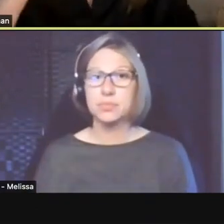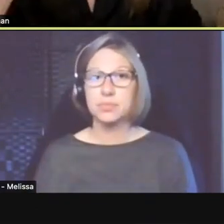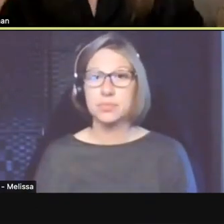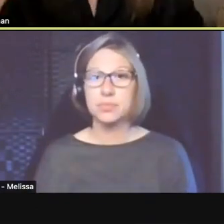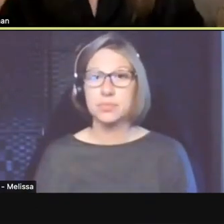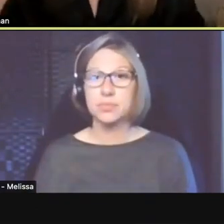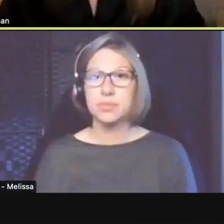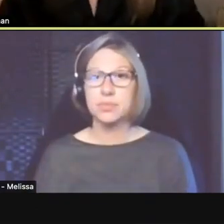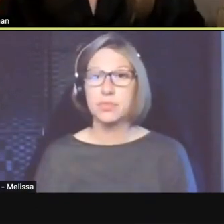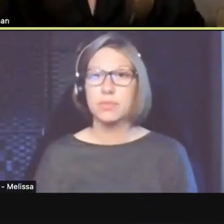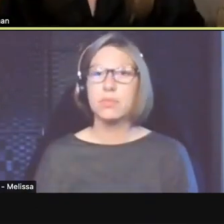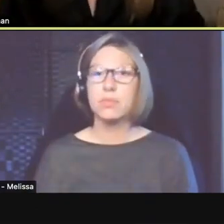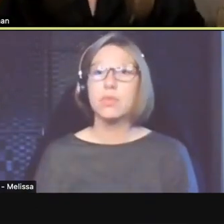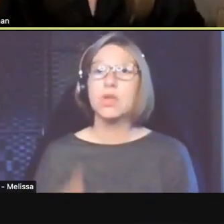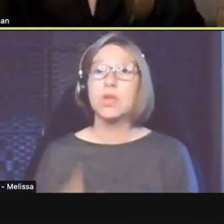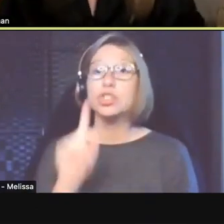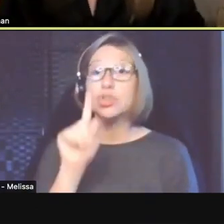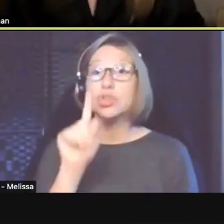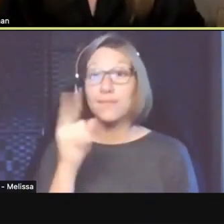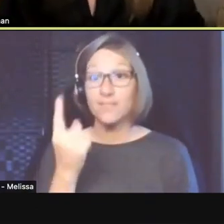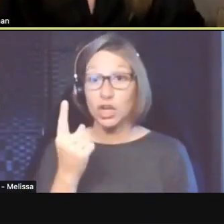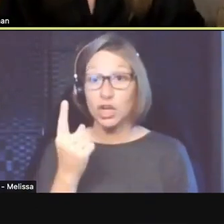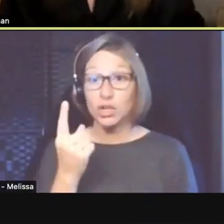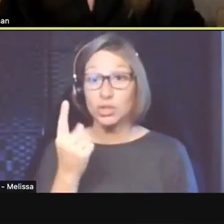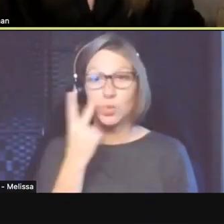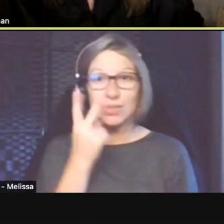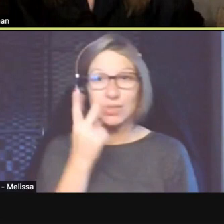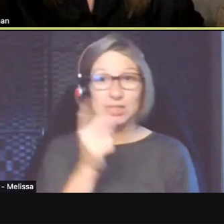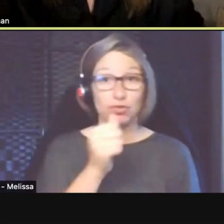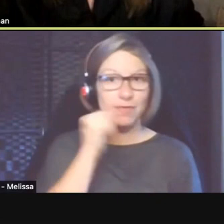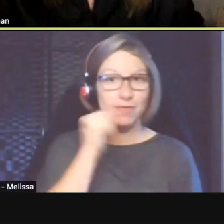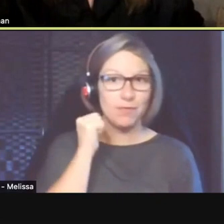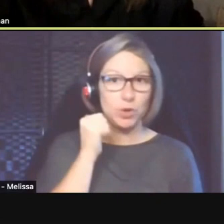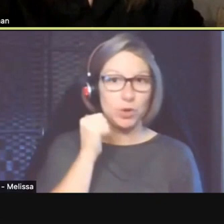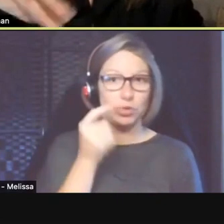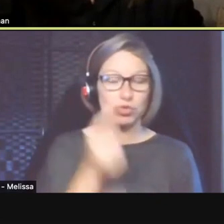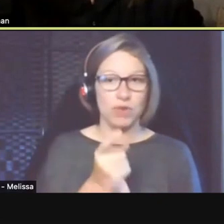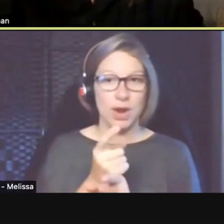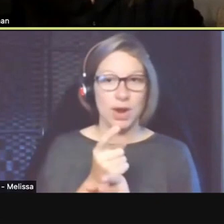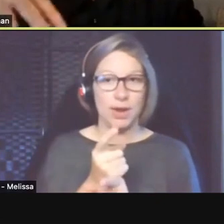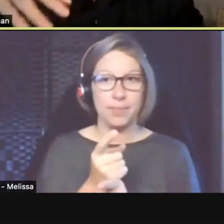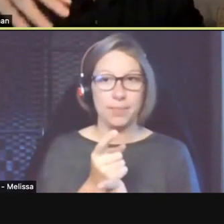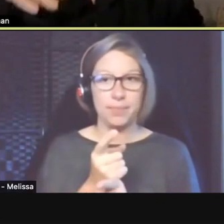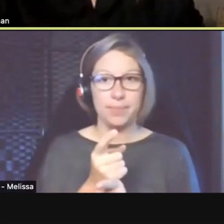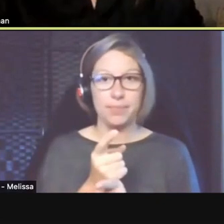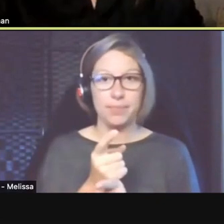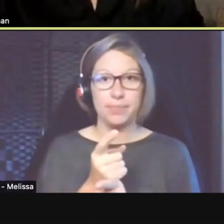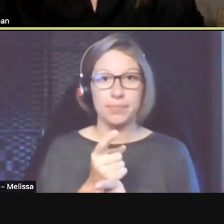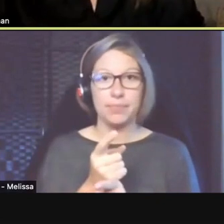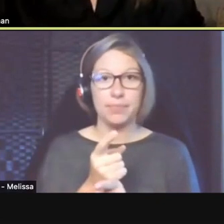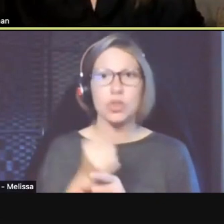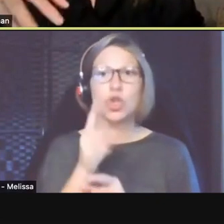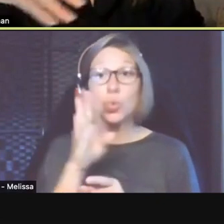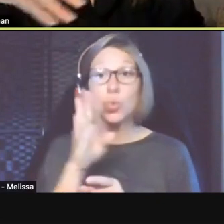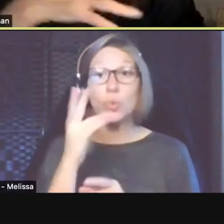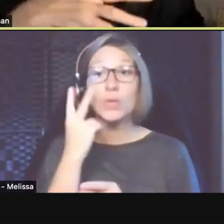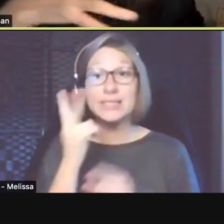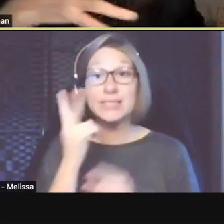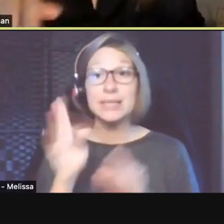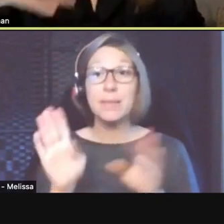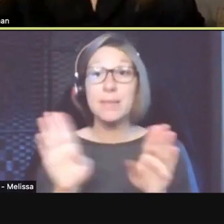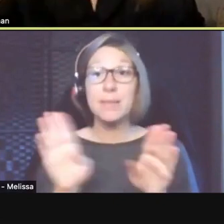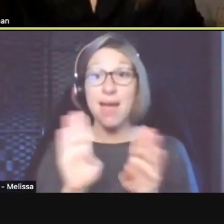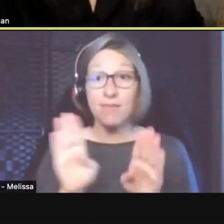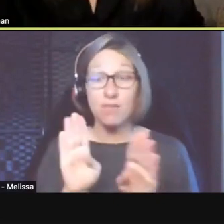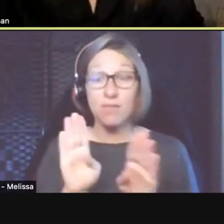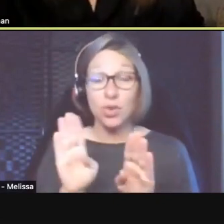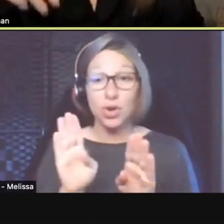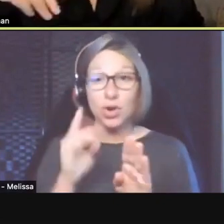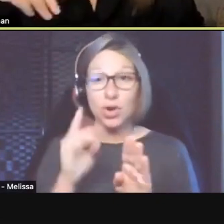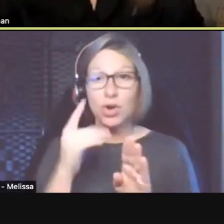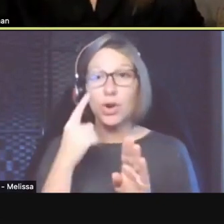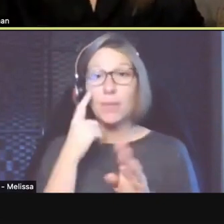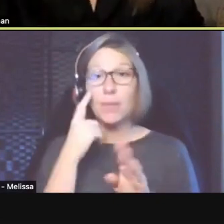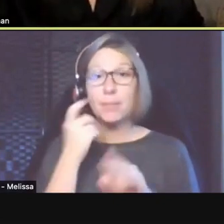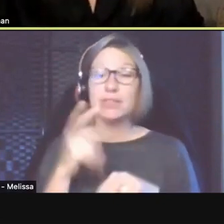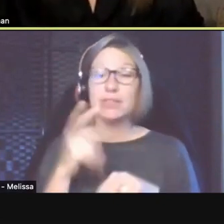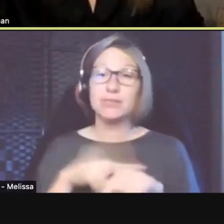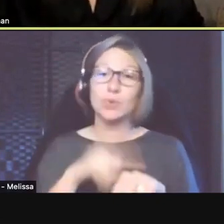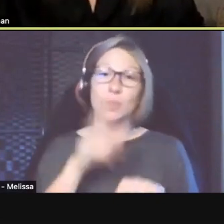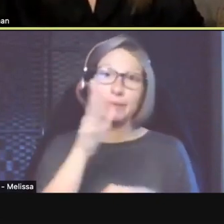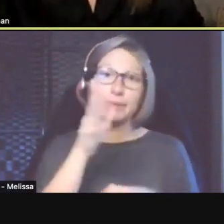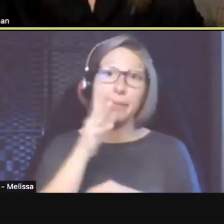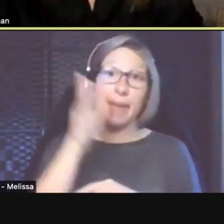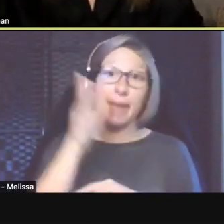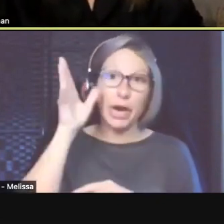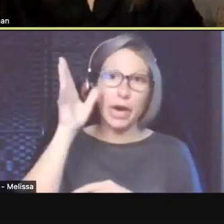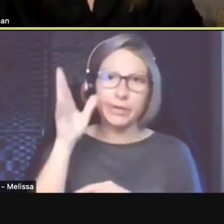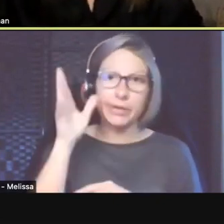Okay, so first you see refusal, right? Refusal. What you're going to see is behavior, because of course these are his parents, so